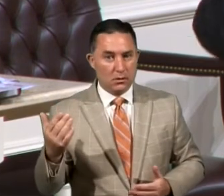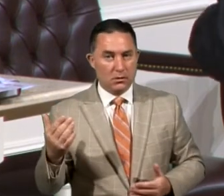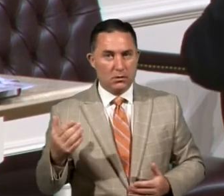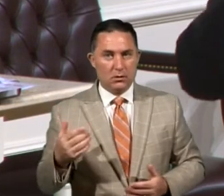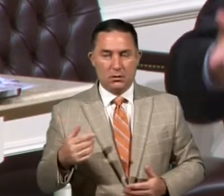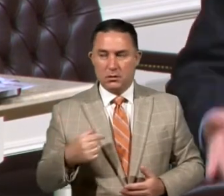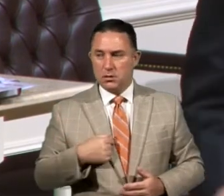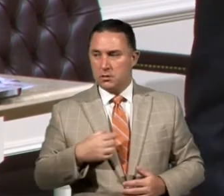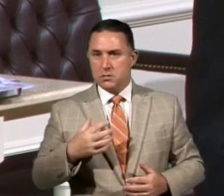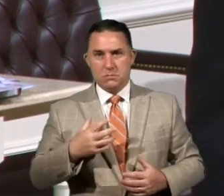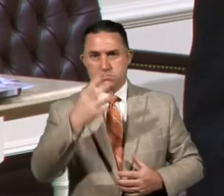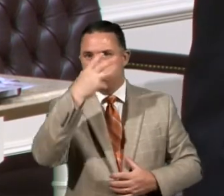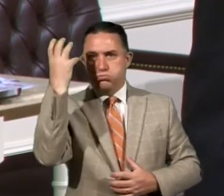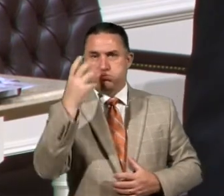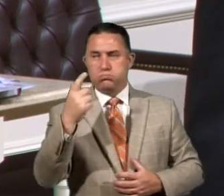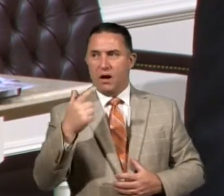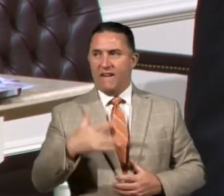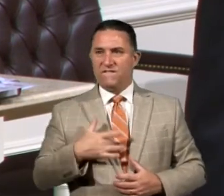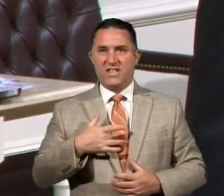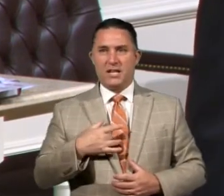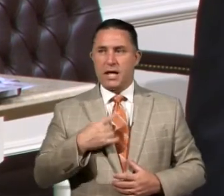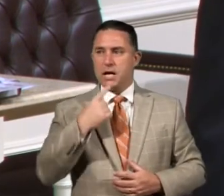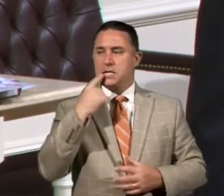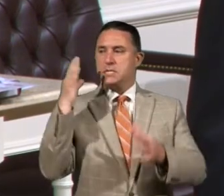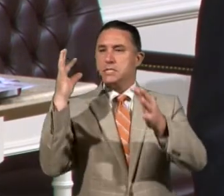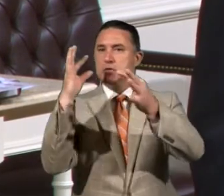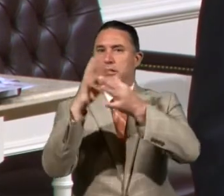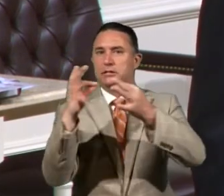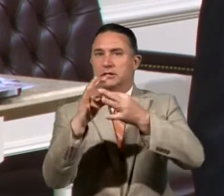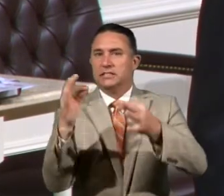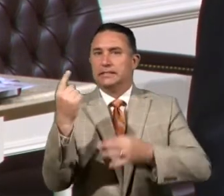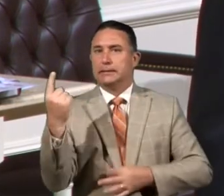And then when I get ticked off, I feel led to say something.